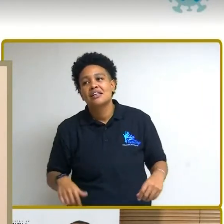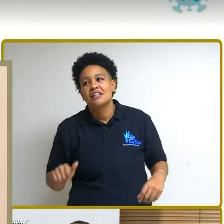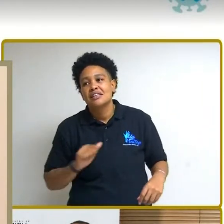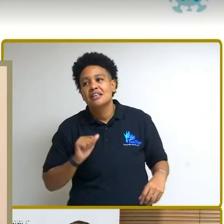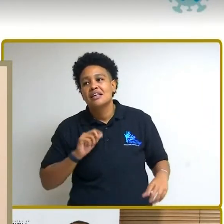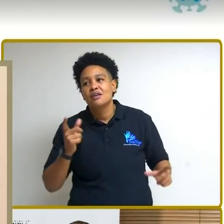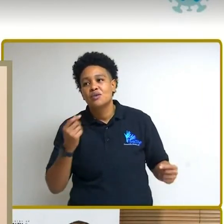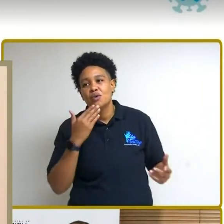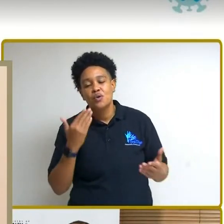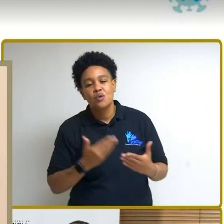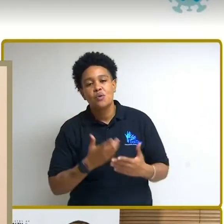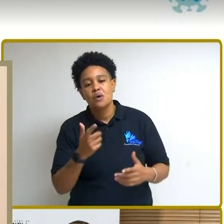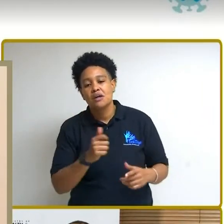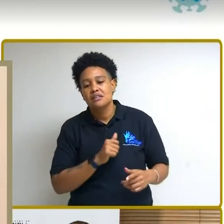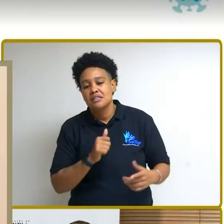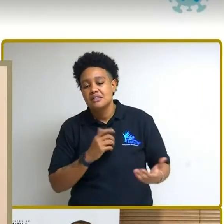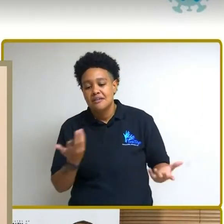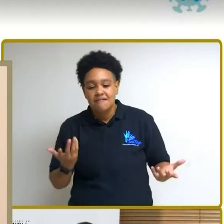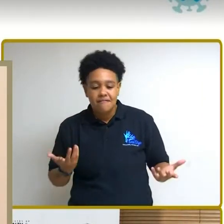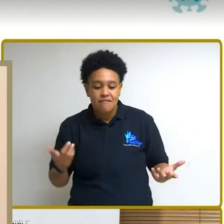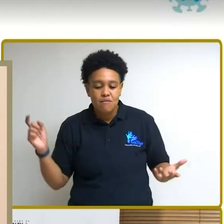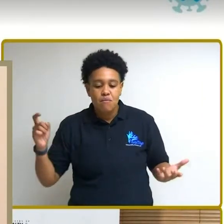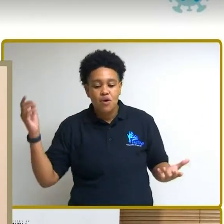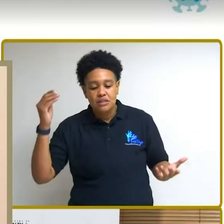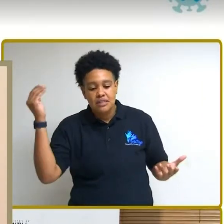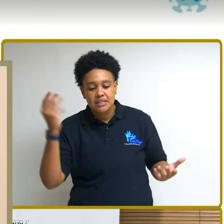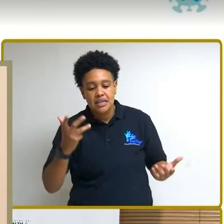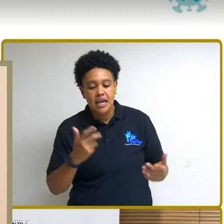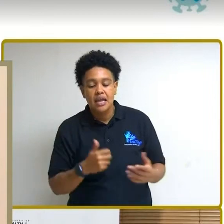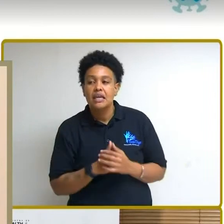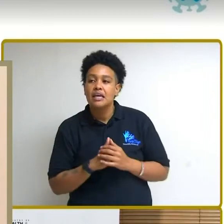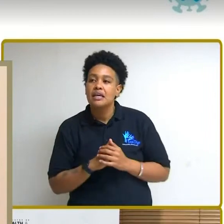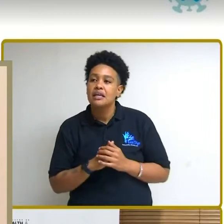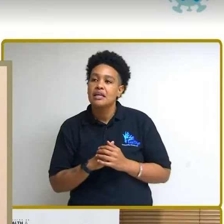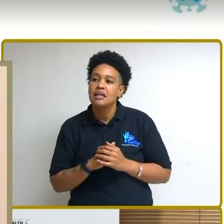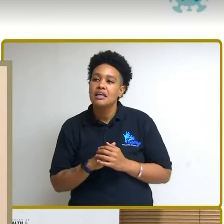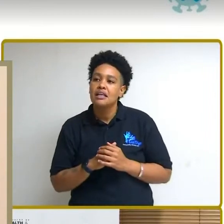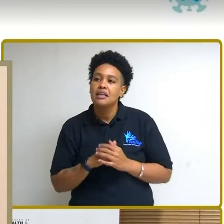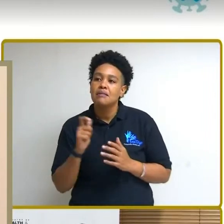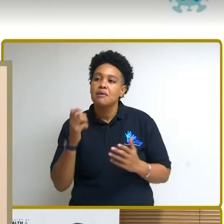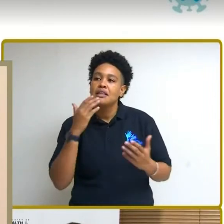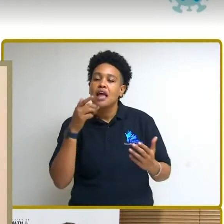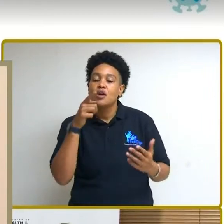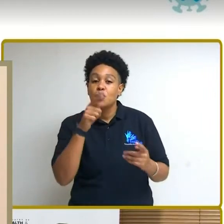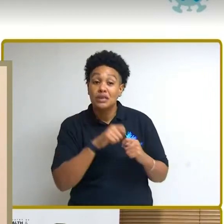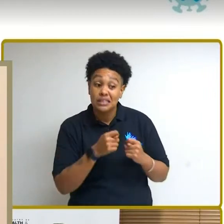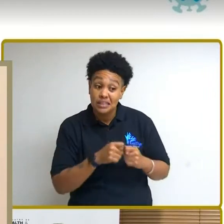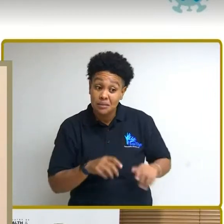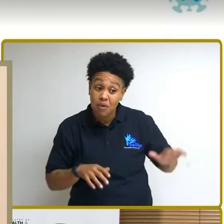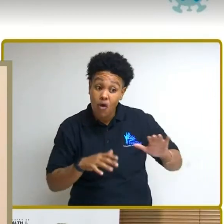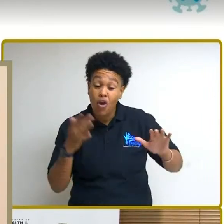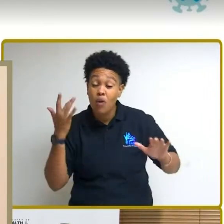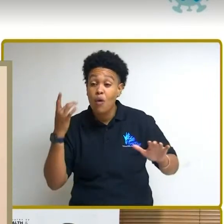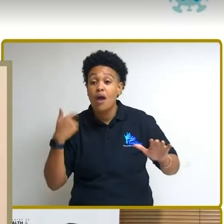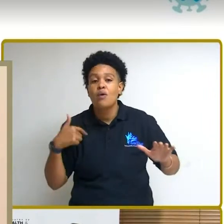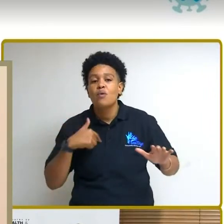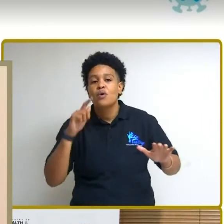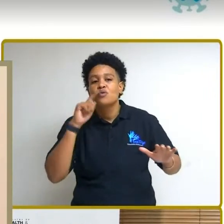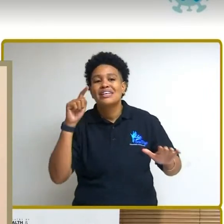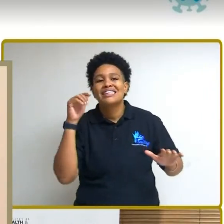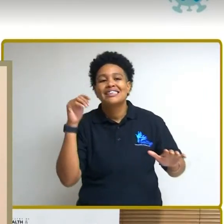am doing very well, and I must say that I must thank you and your team, because we've